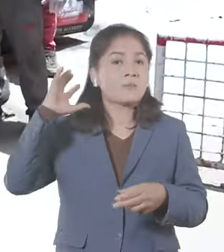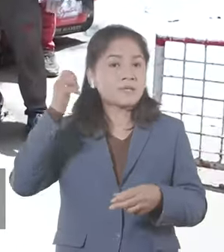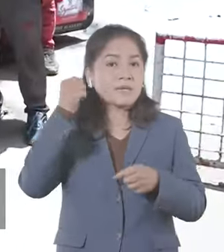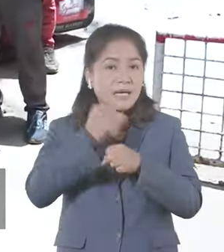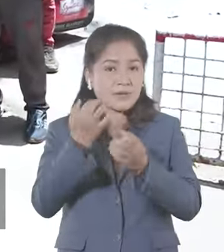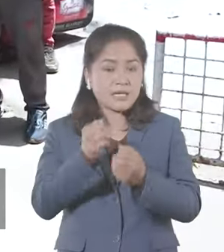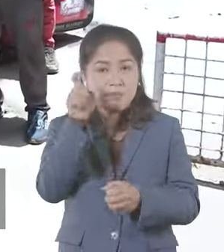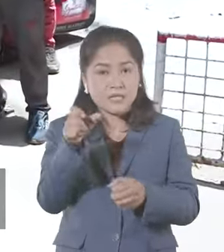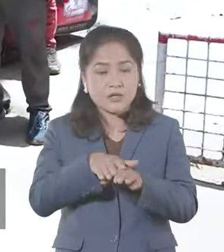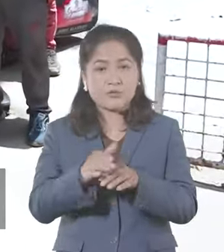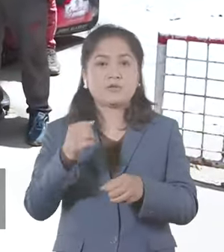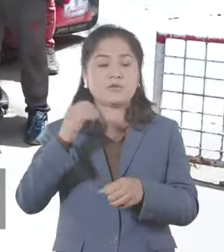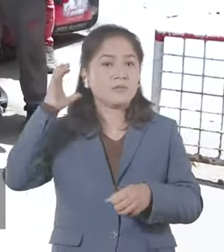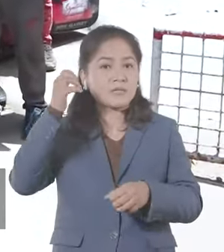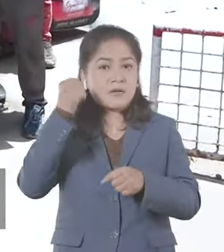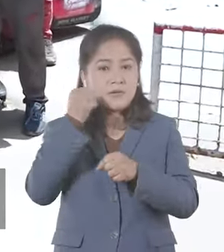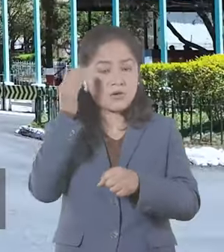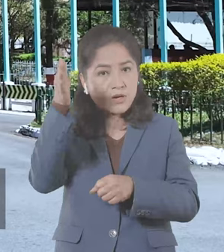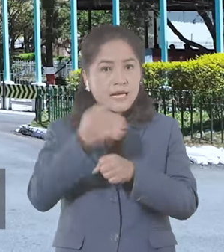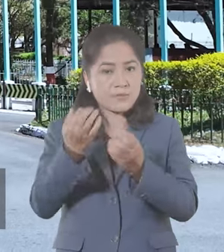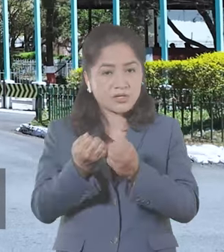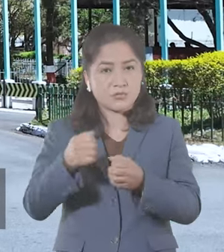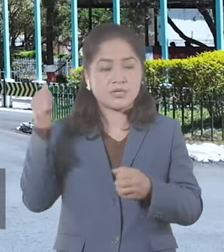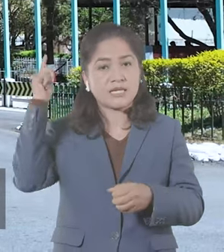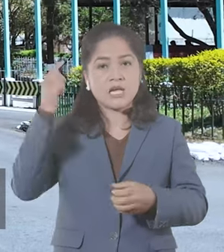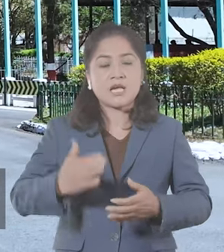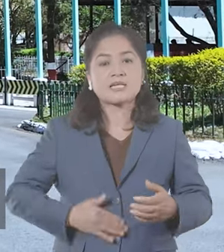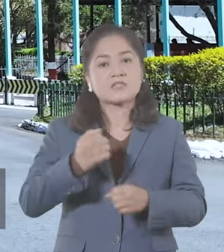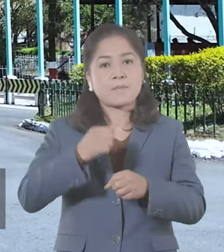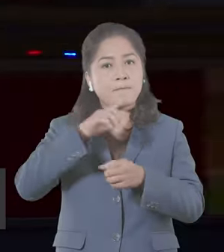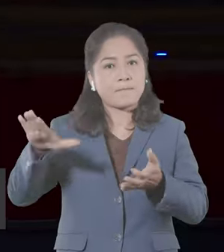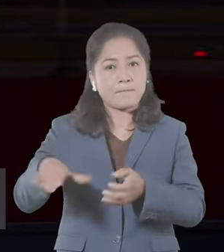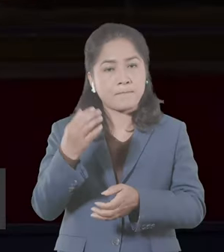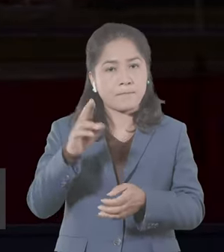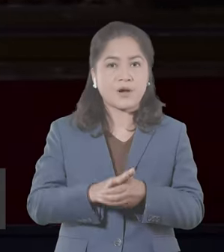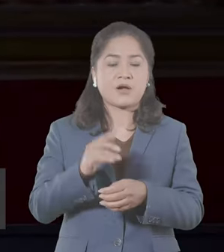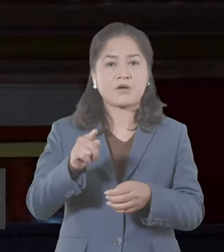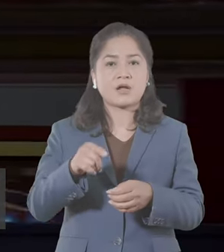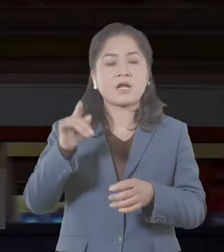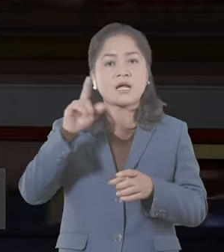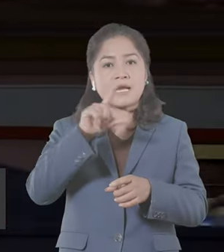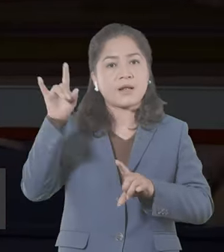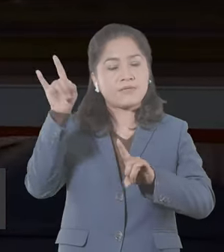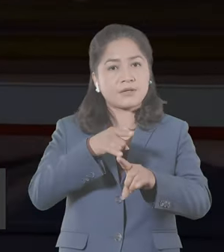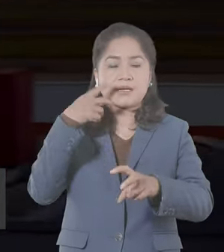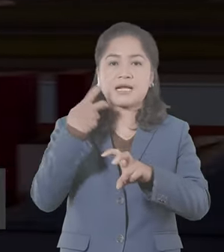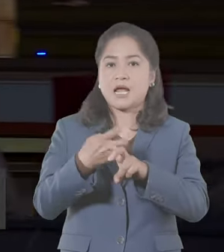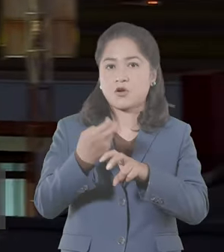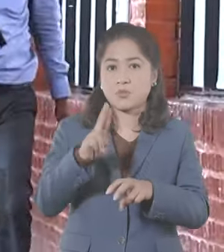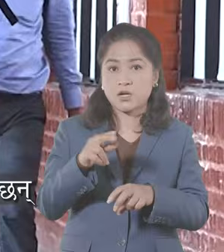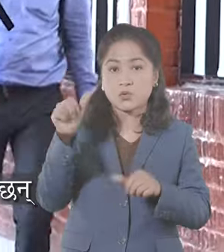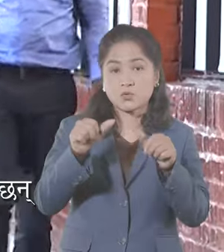And migrant workers, many of them working in other countries, have lost their jobs, and some have been unable to return